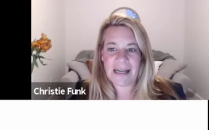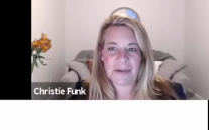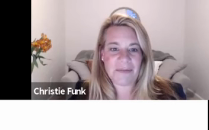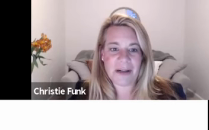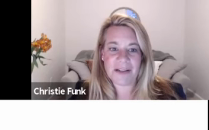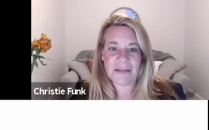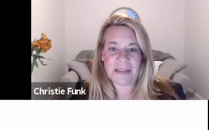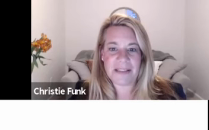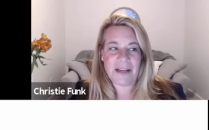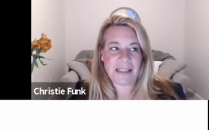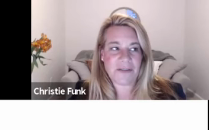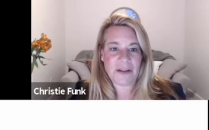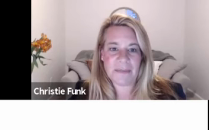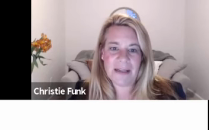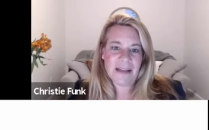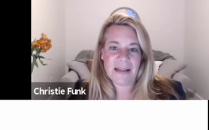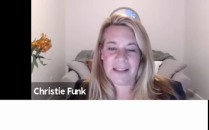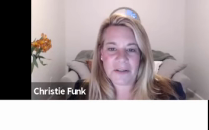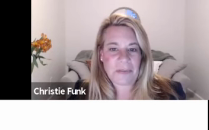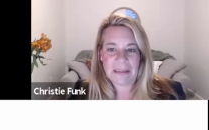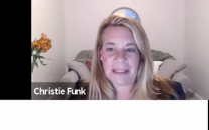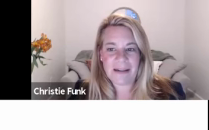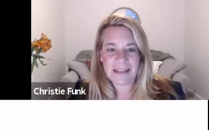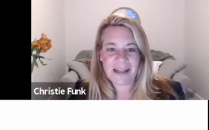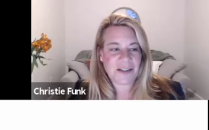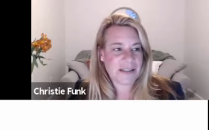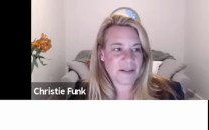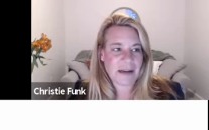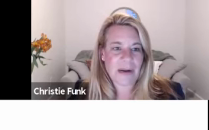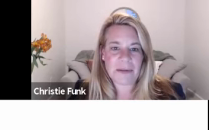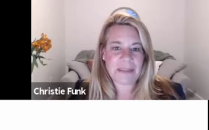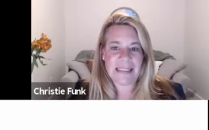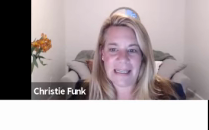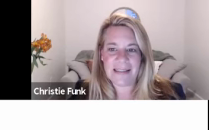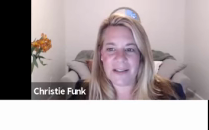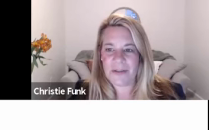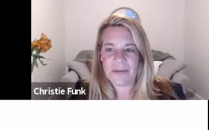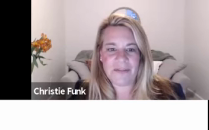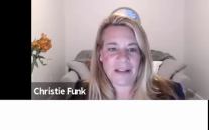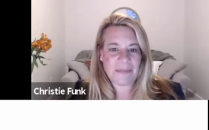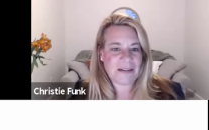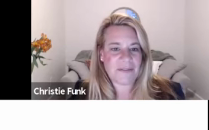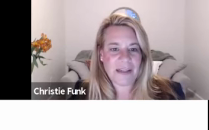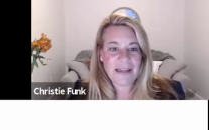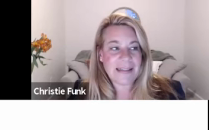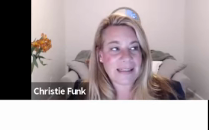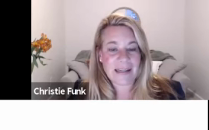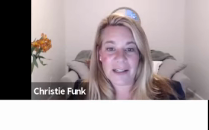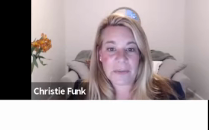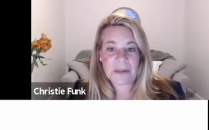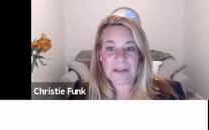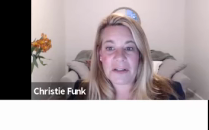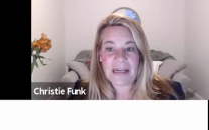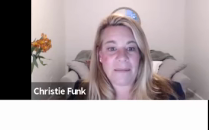of this collaborative partnership has advanced from initial preliminary discussions around problems and needs to development of